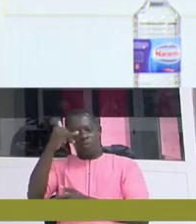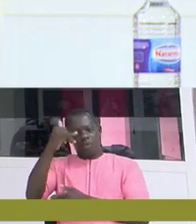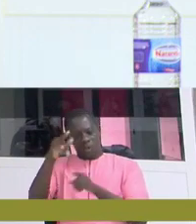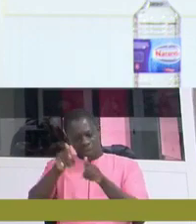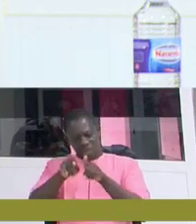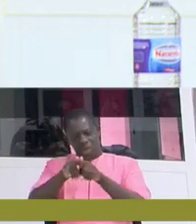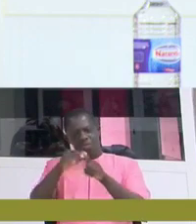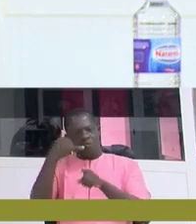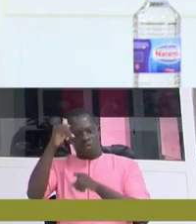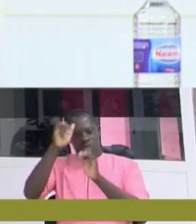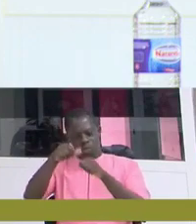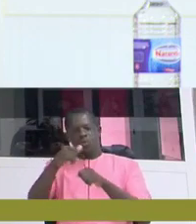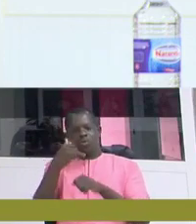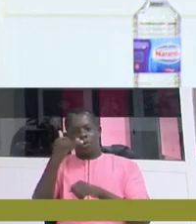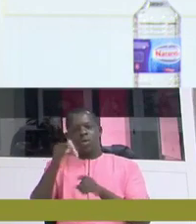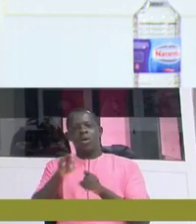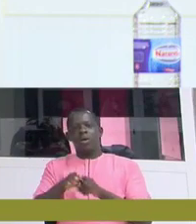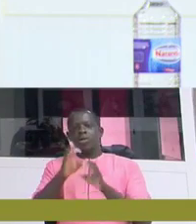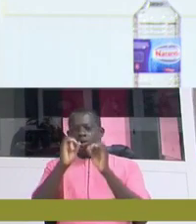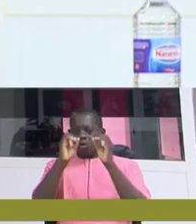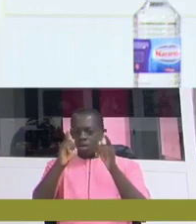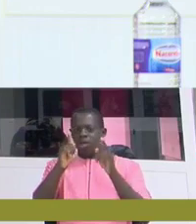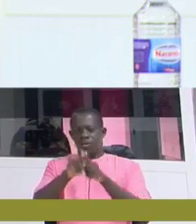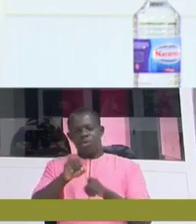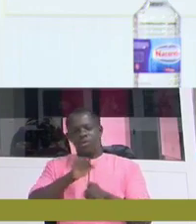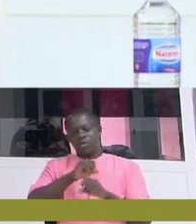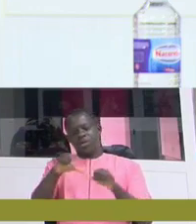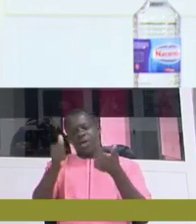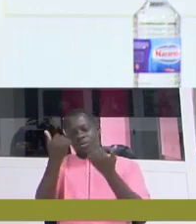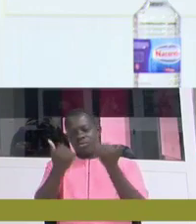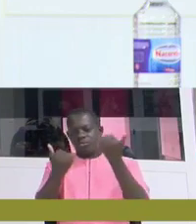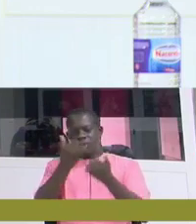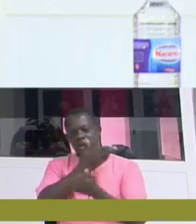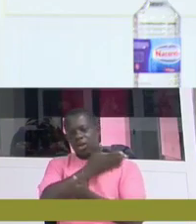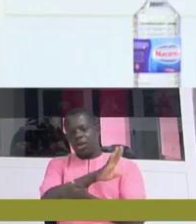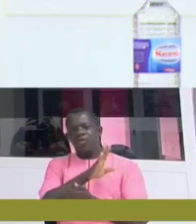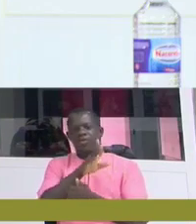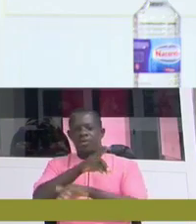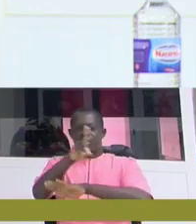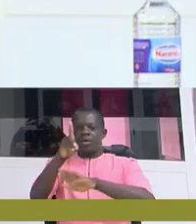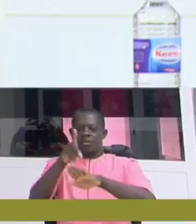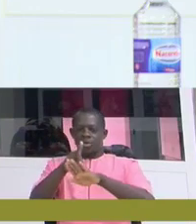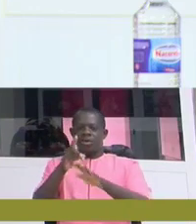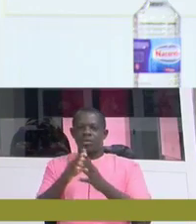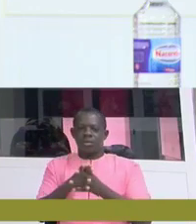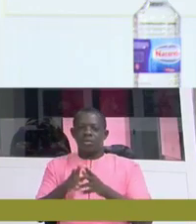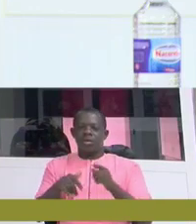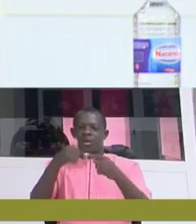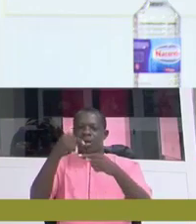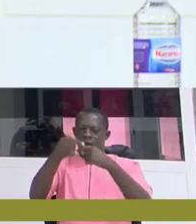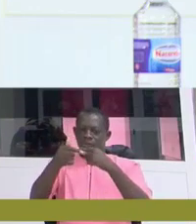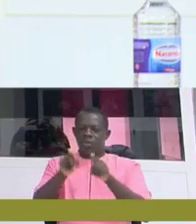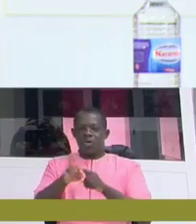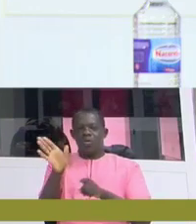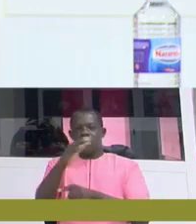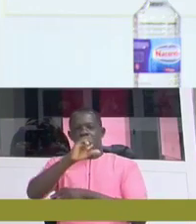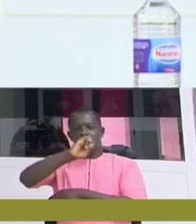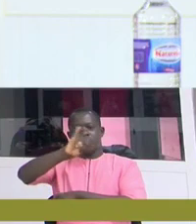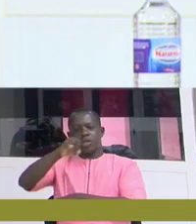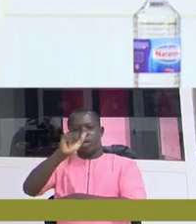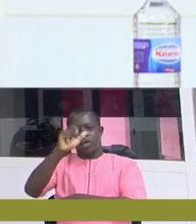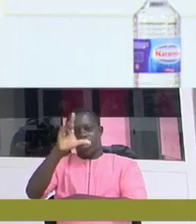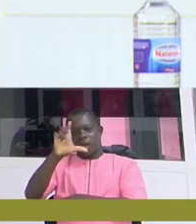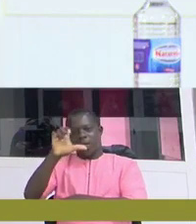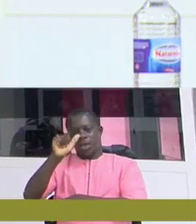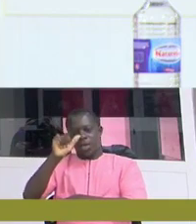same phone. I said, okay. He left. After that, I went to